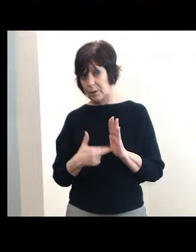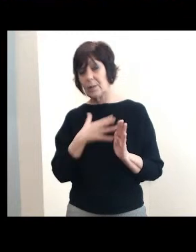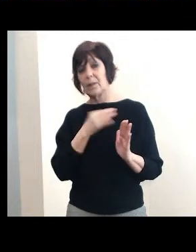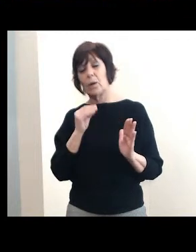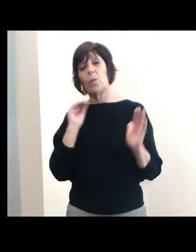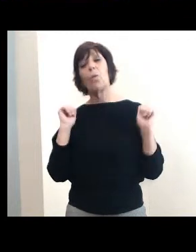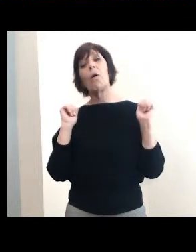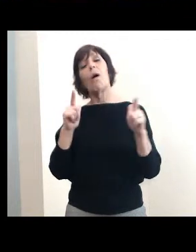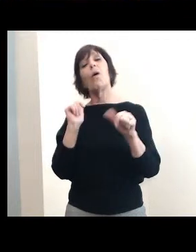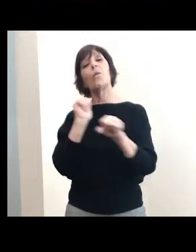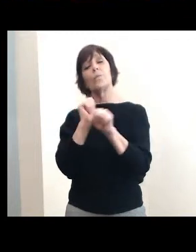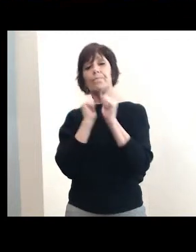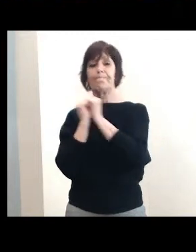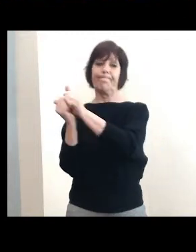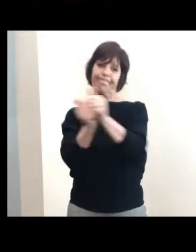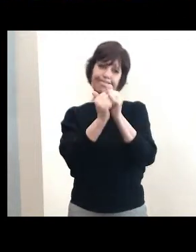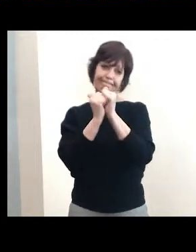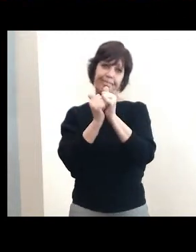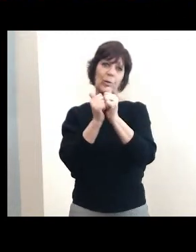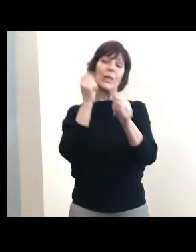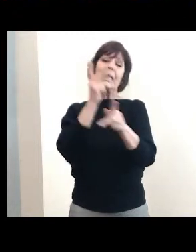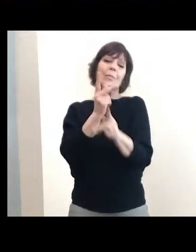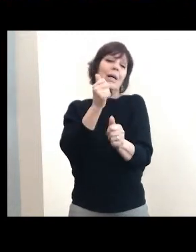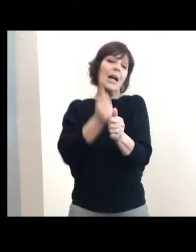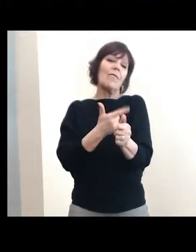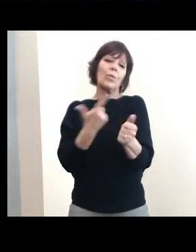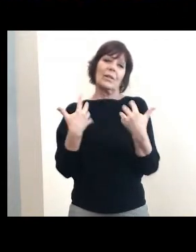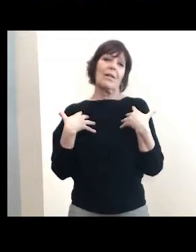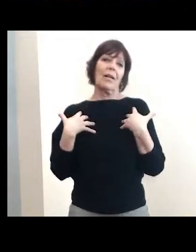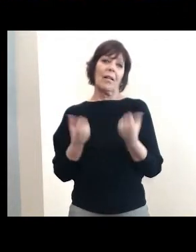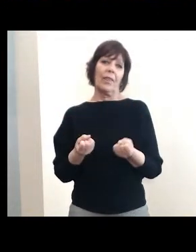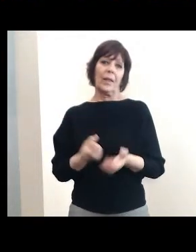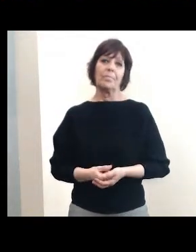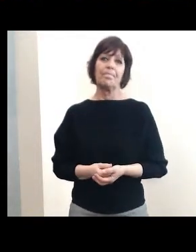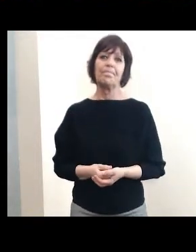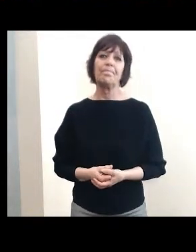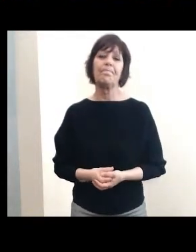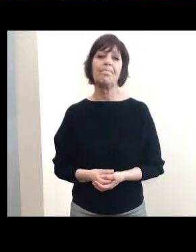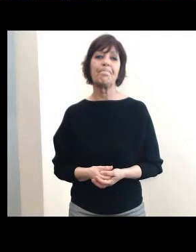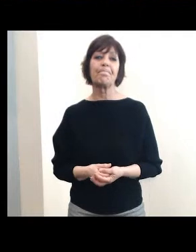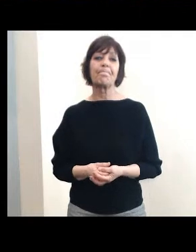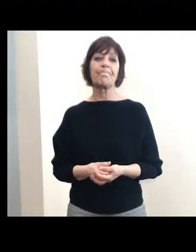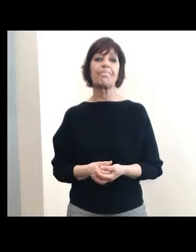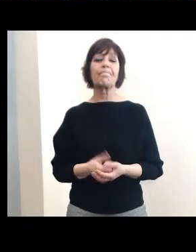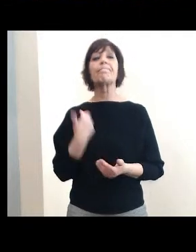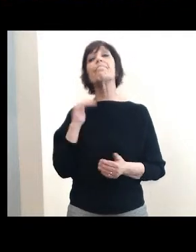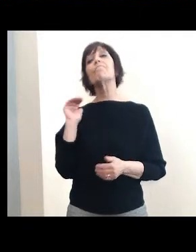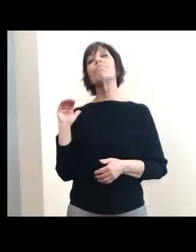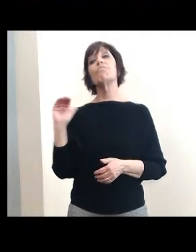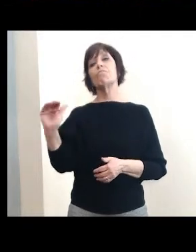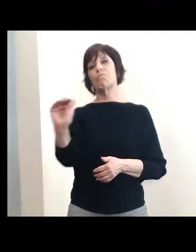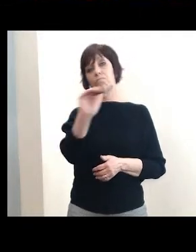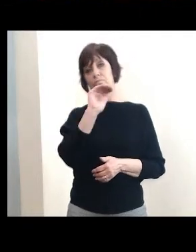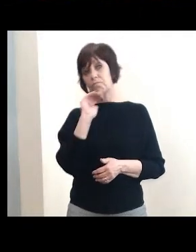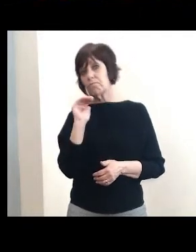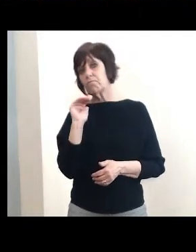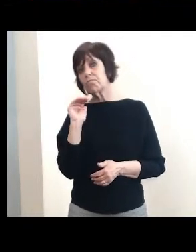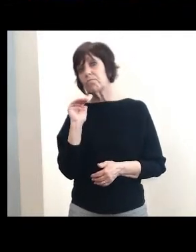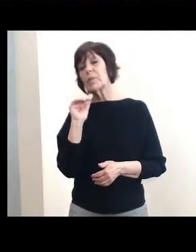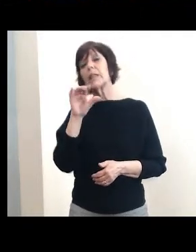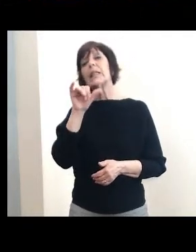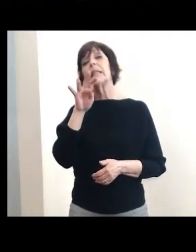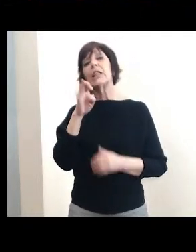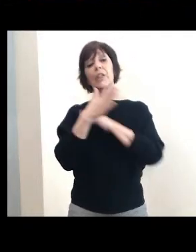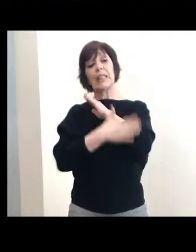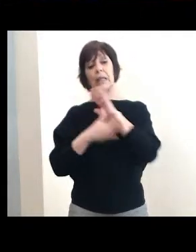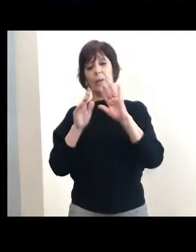all working together to keep everybody on the team healthy. So just want to remind everybody that the Erie